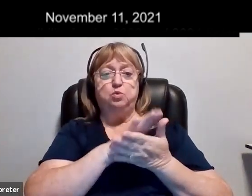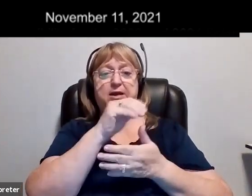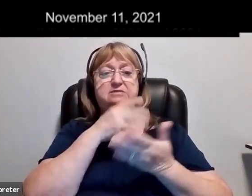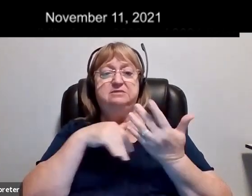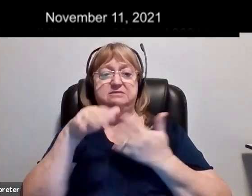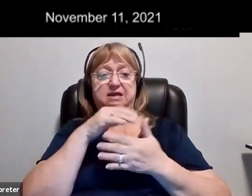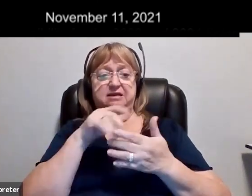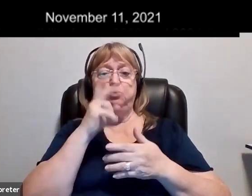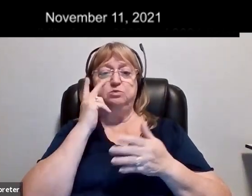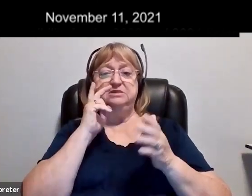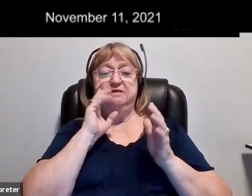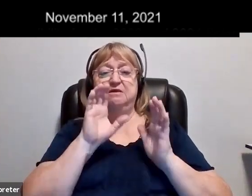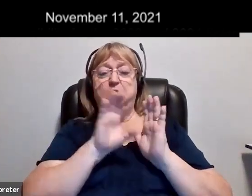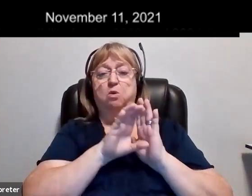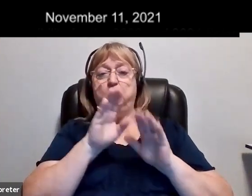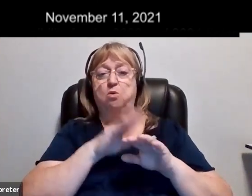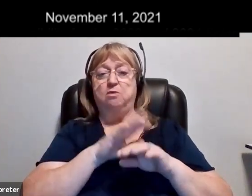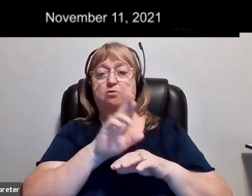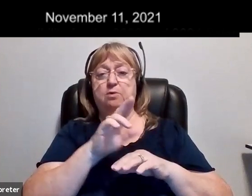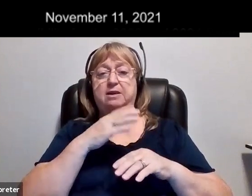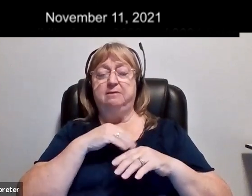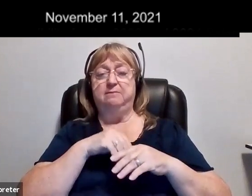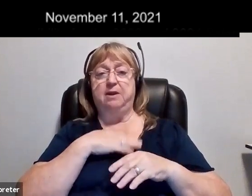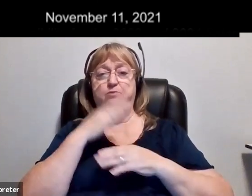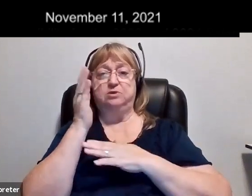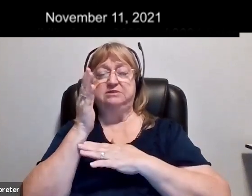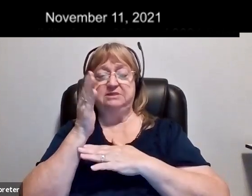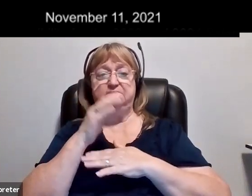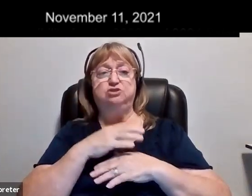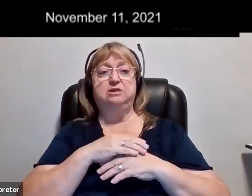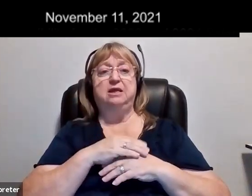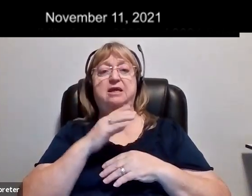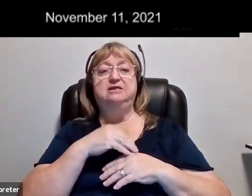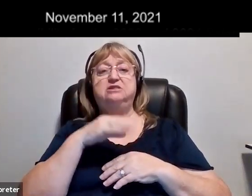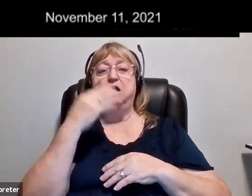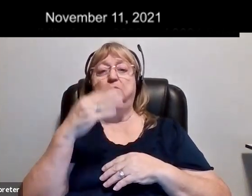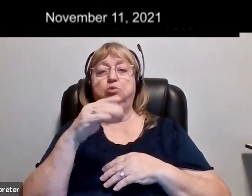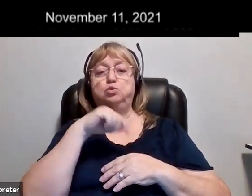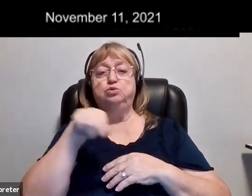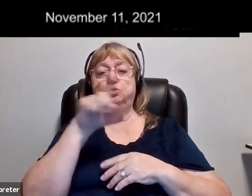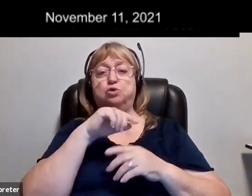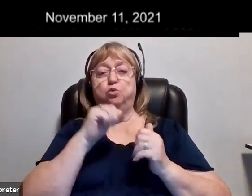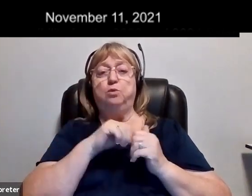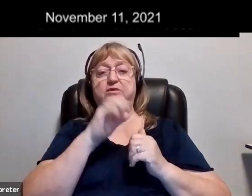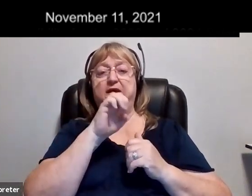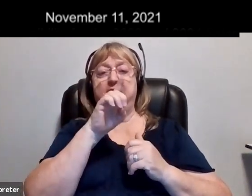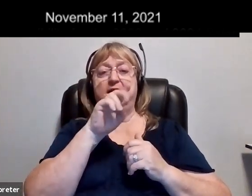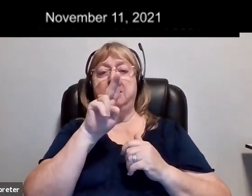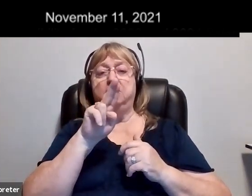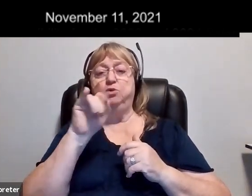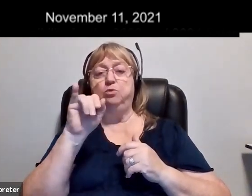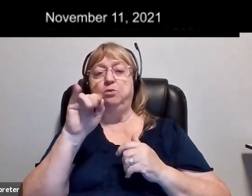see the logo here on the right in my presentation. Is a blue circle with EduINAF wrote on